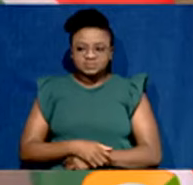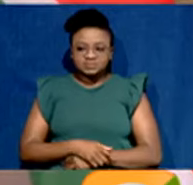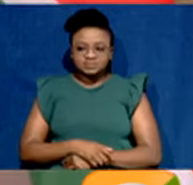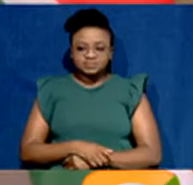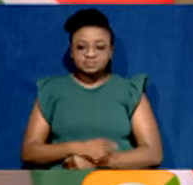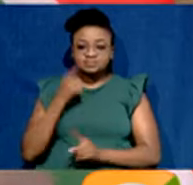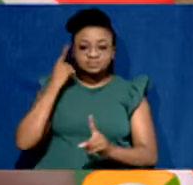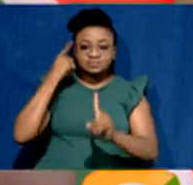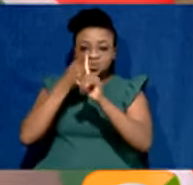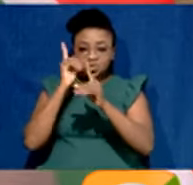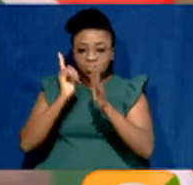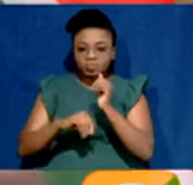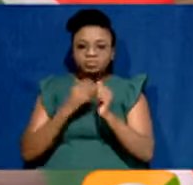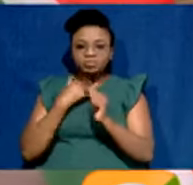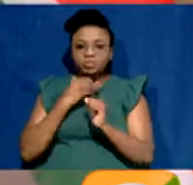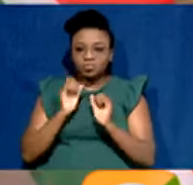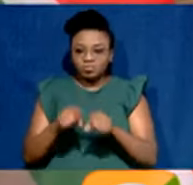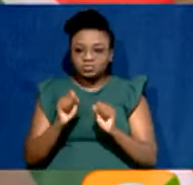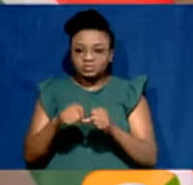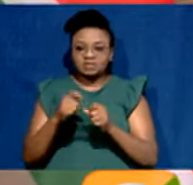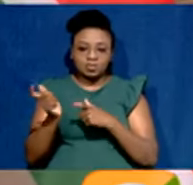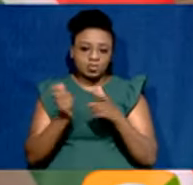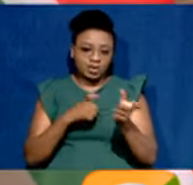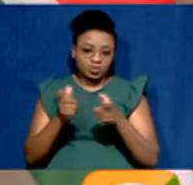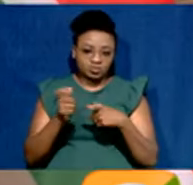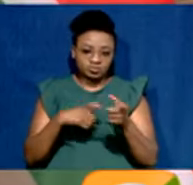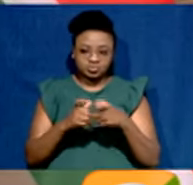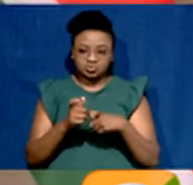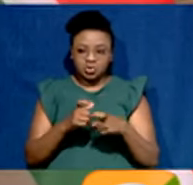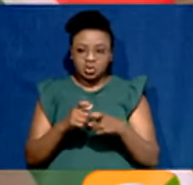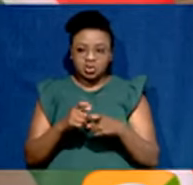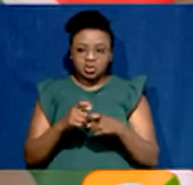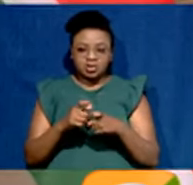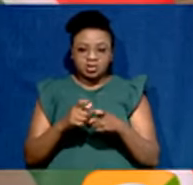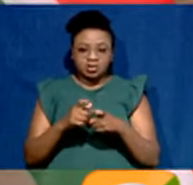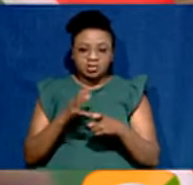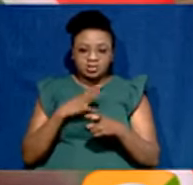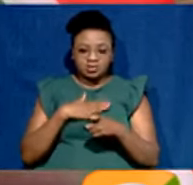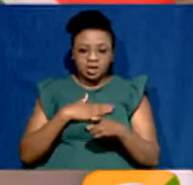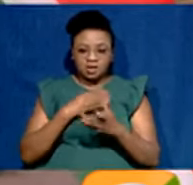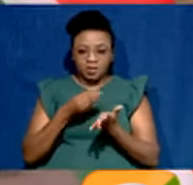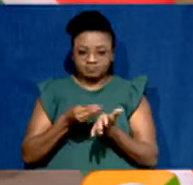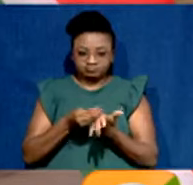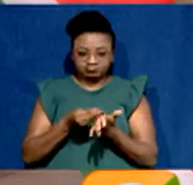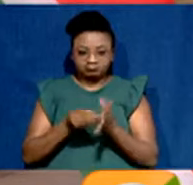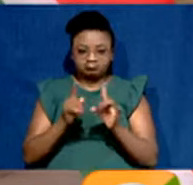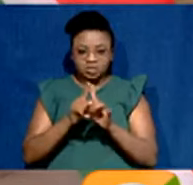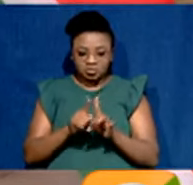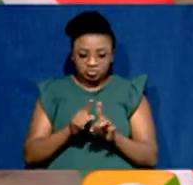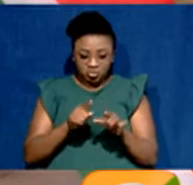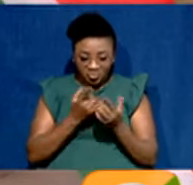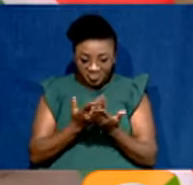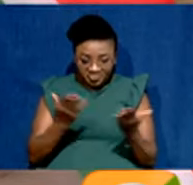stem the export of our foreign currency and manufacture those